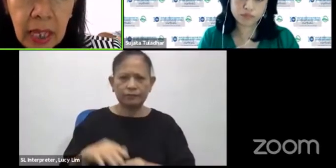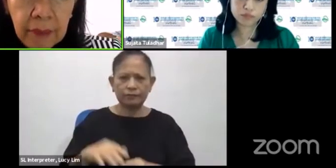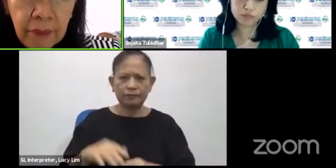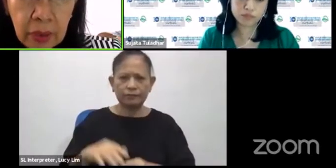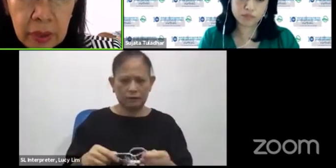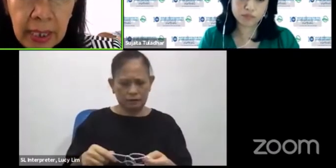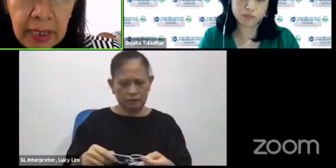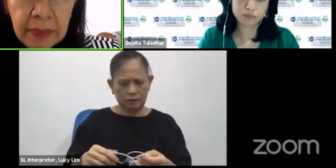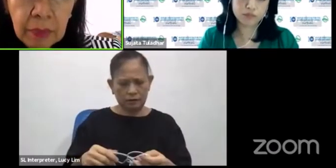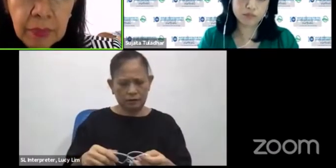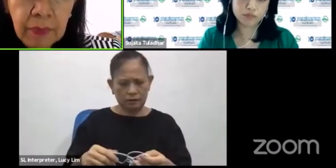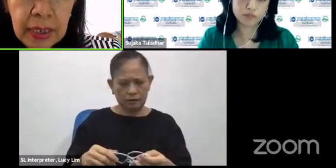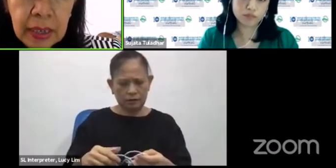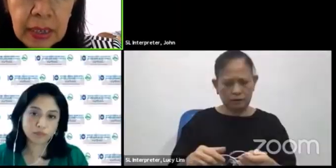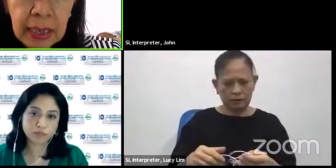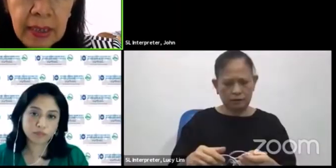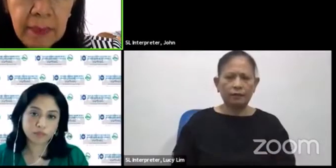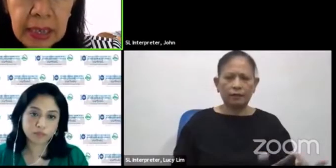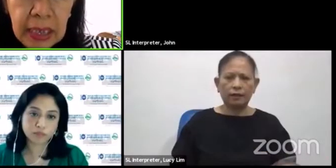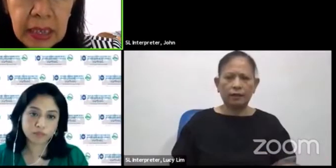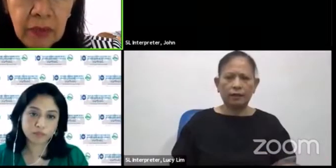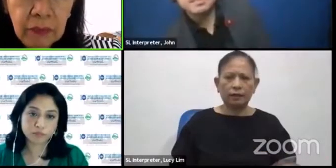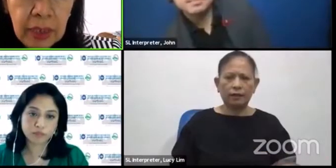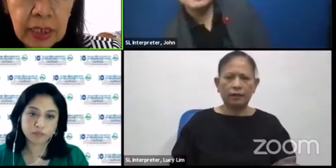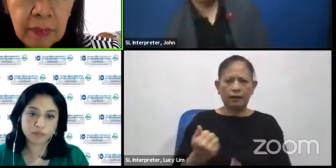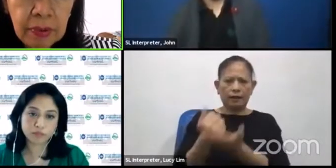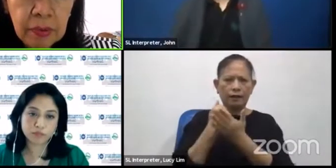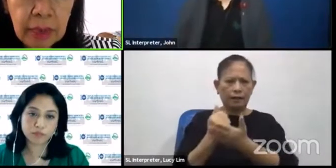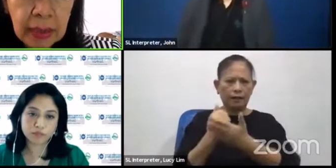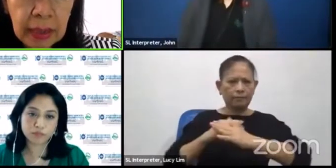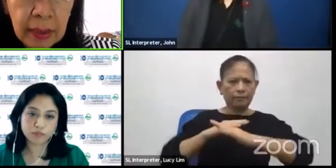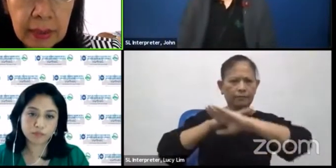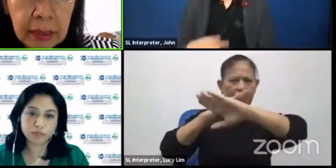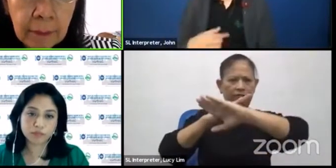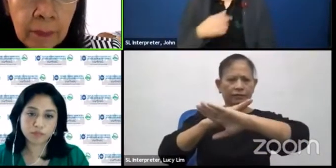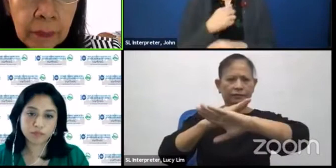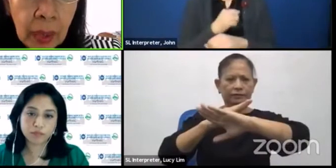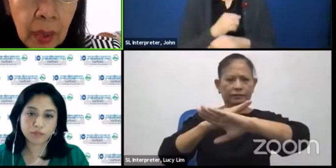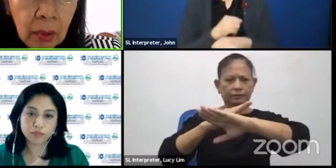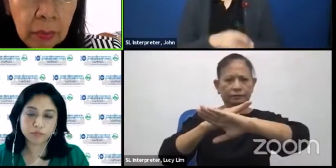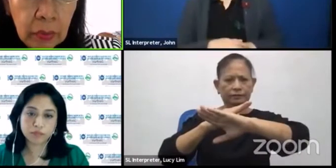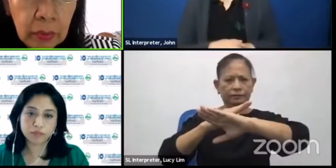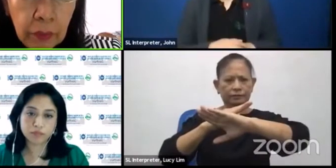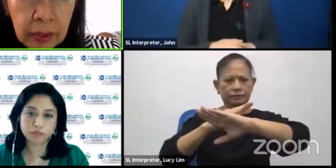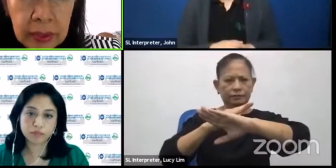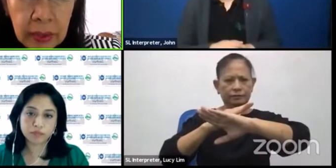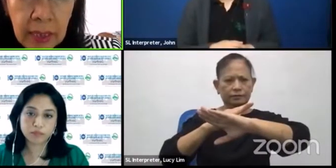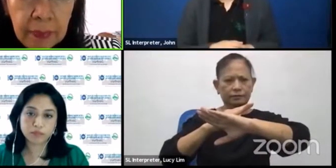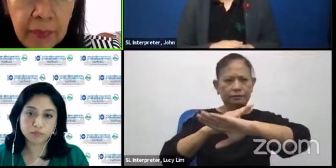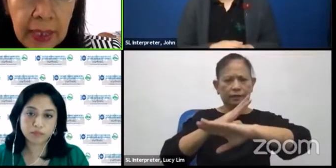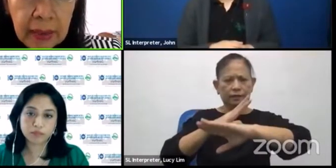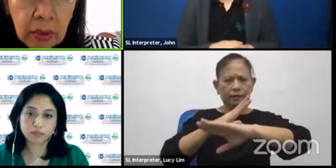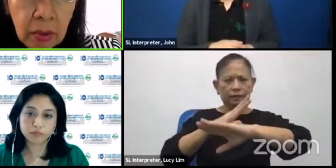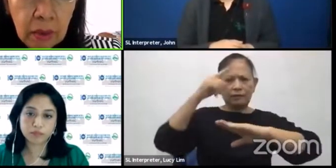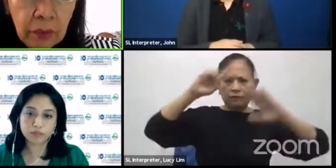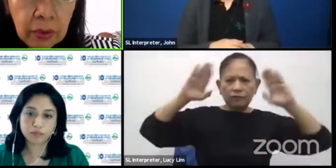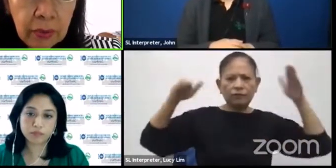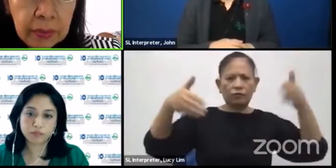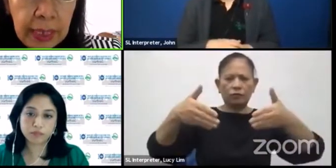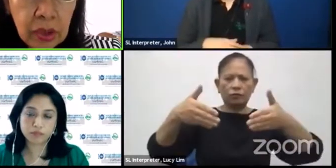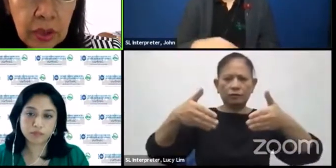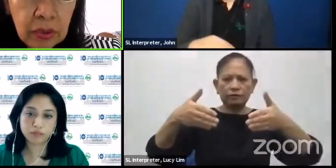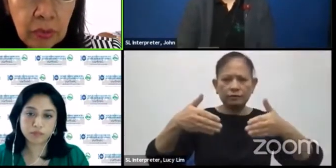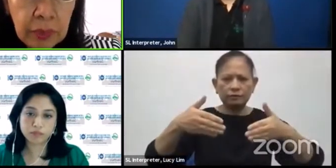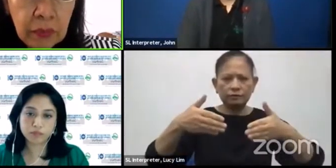multi-year effort aimed at preventing and eliminating VAW and girls. It will focus on amplifying the call for